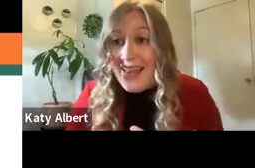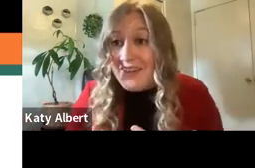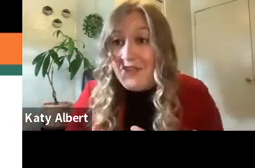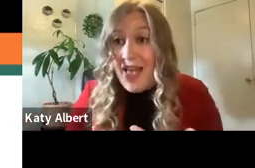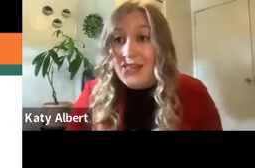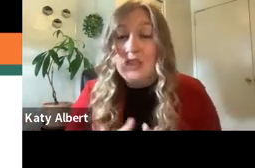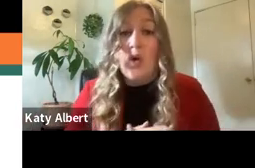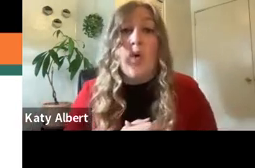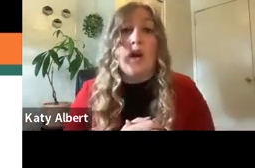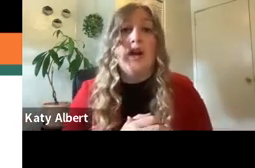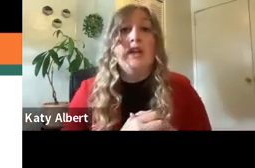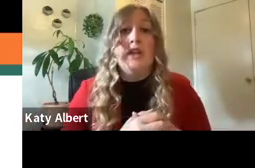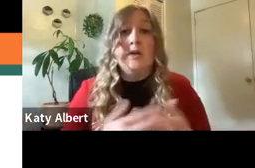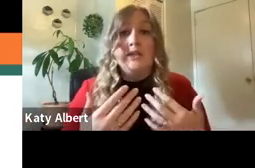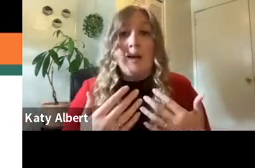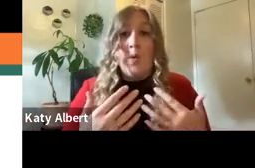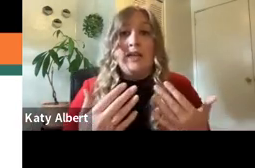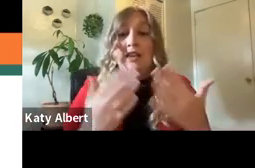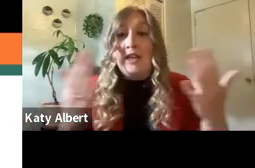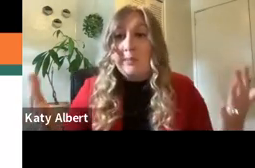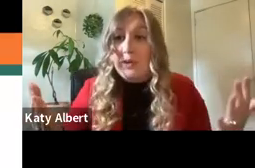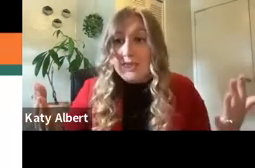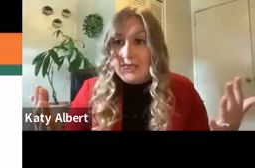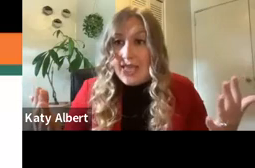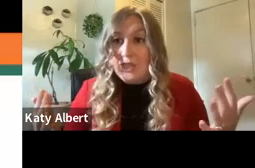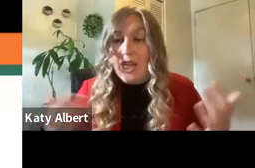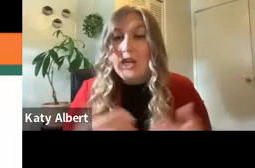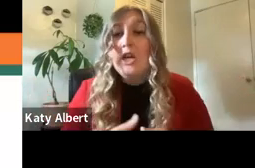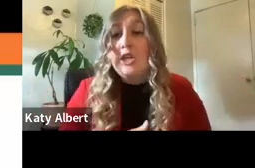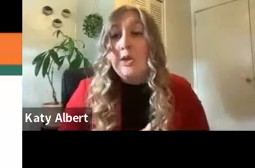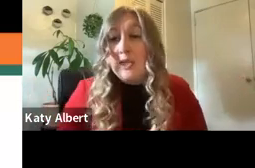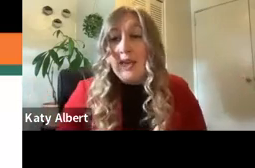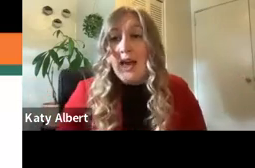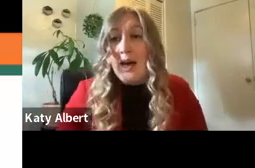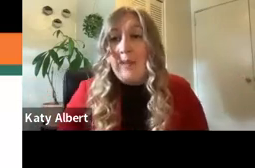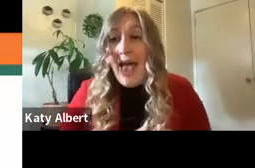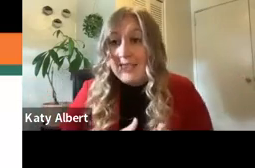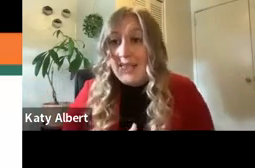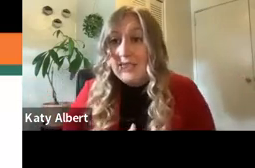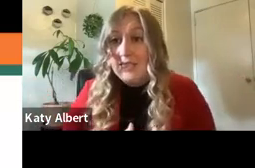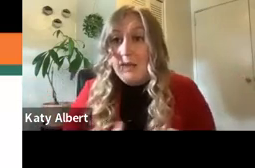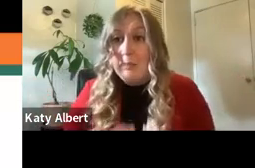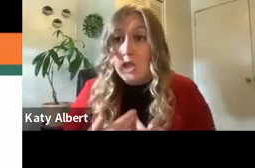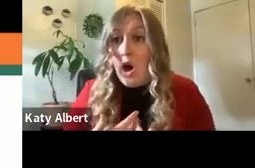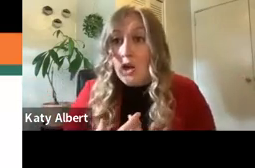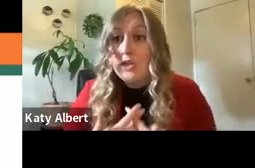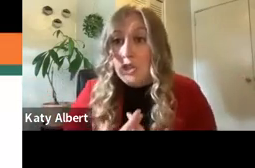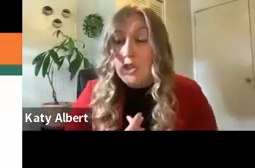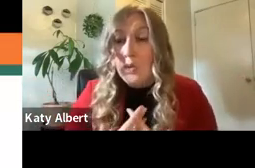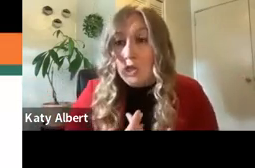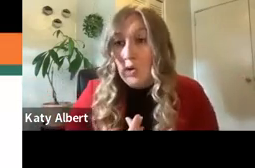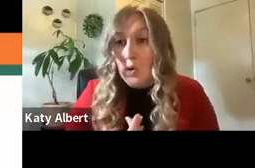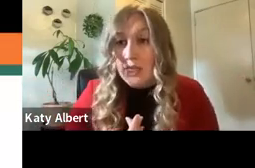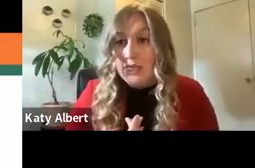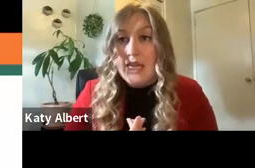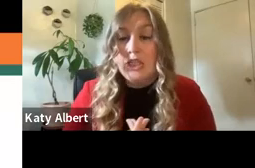talking at an event, or someone giving a presentation, using assets that belong to